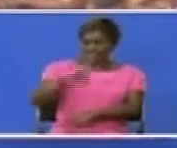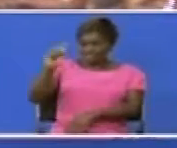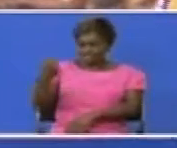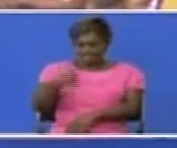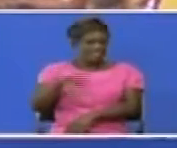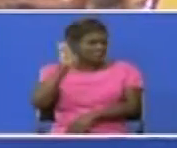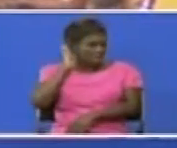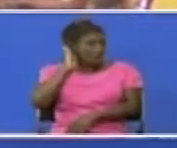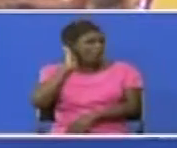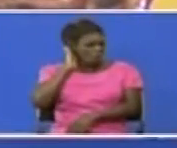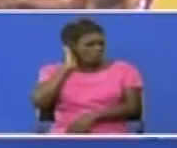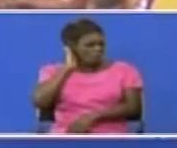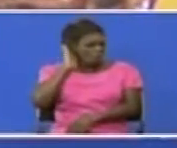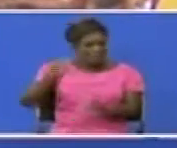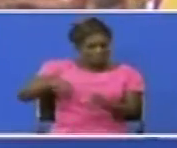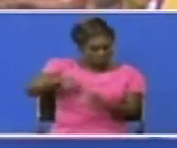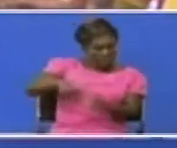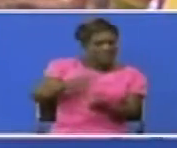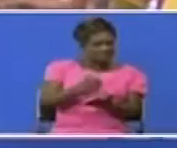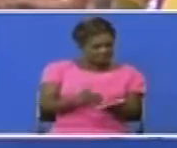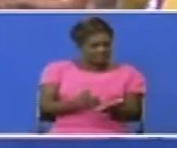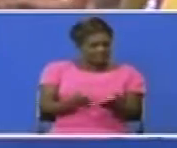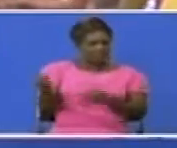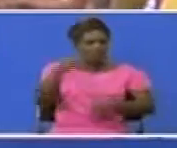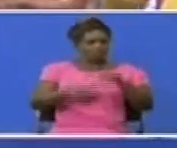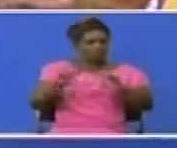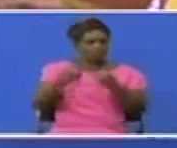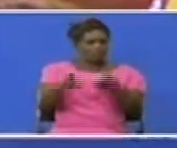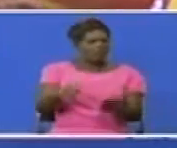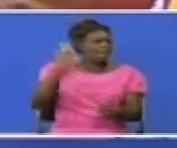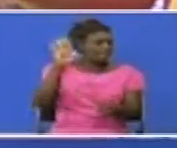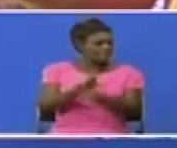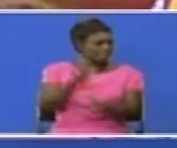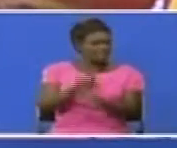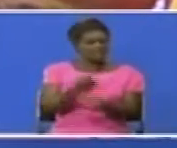wake up and realize that actually the mining sector is contributing the most